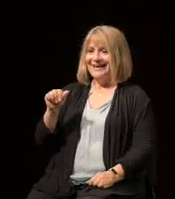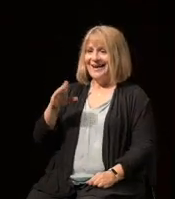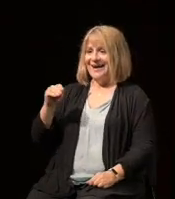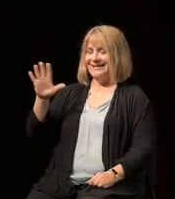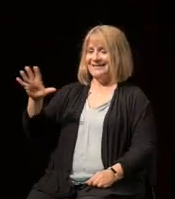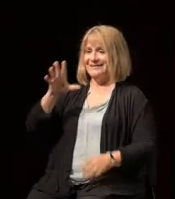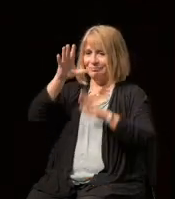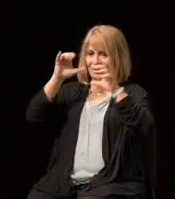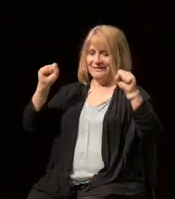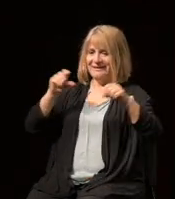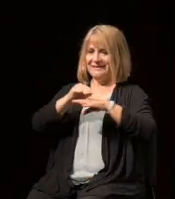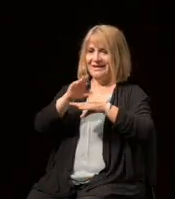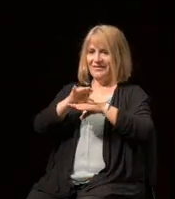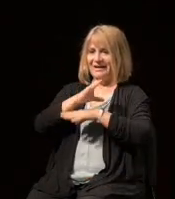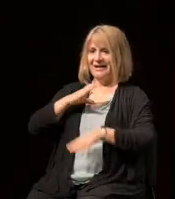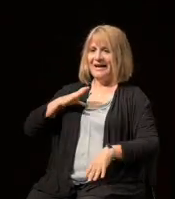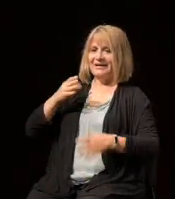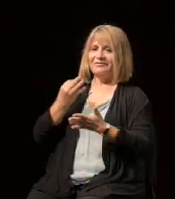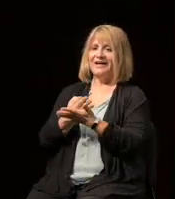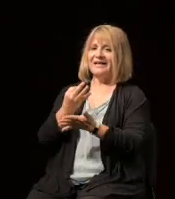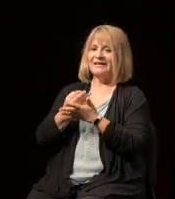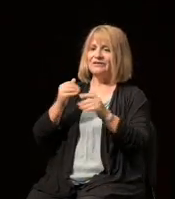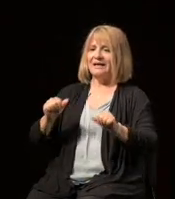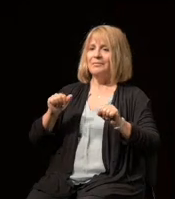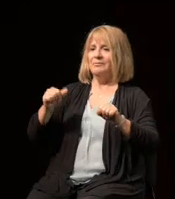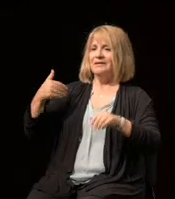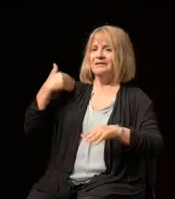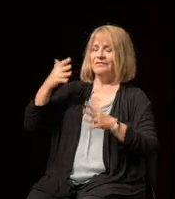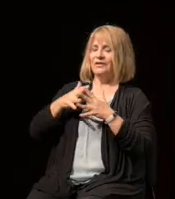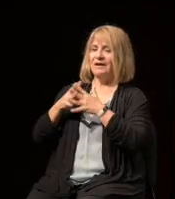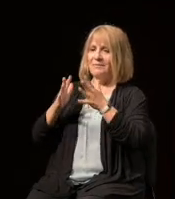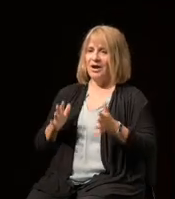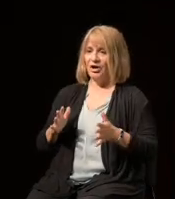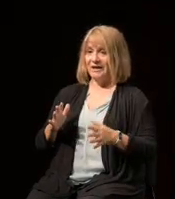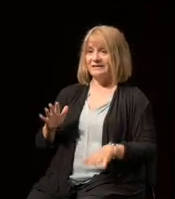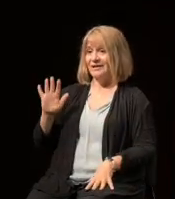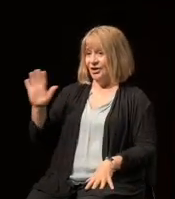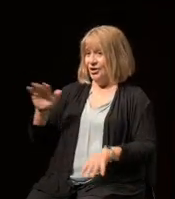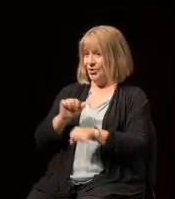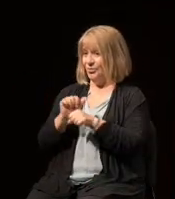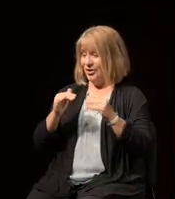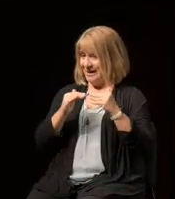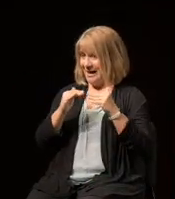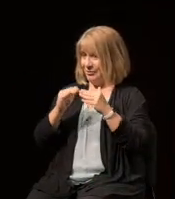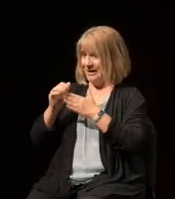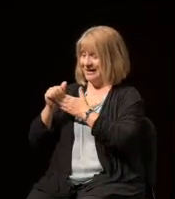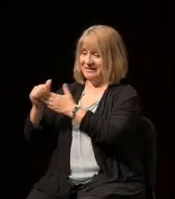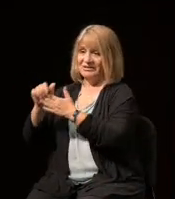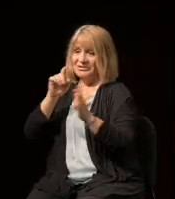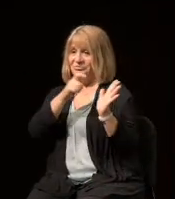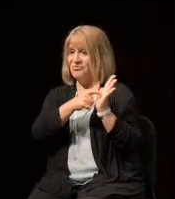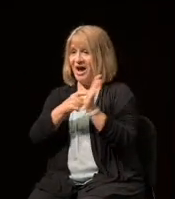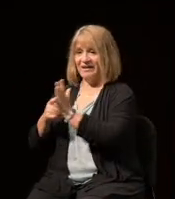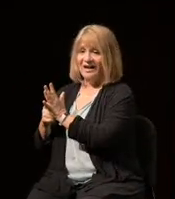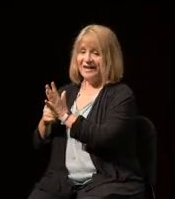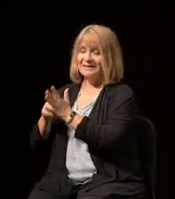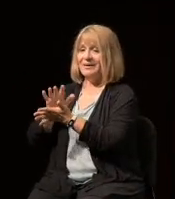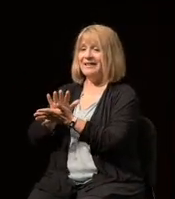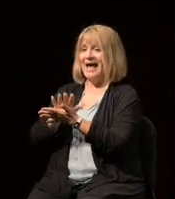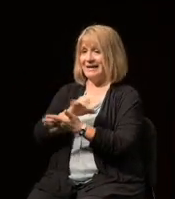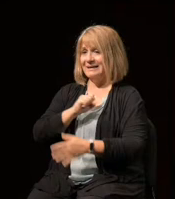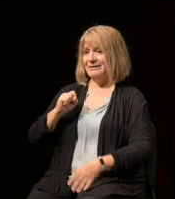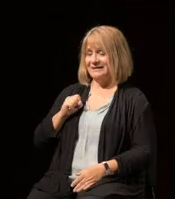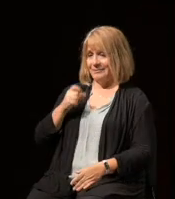on Financial Capability for Young Americans. Her work in equity and leadership is recognized by the Academic Senate